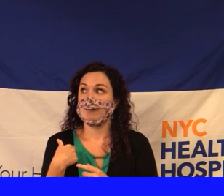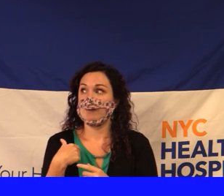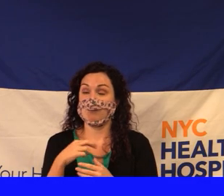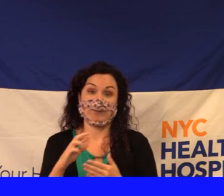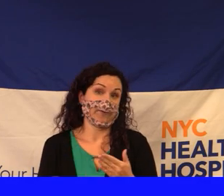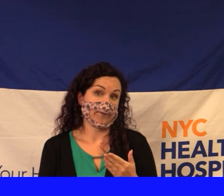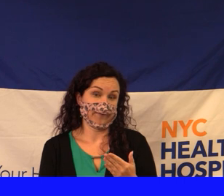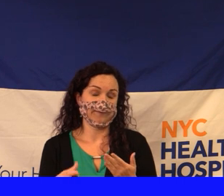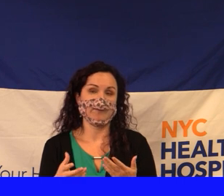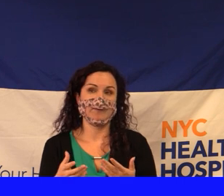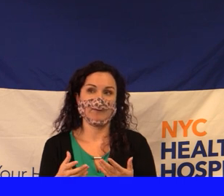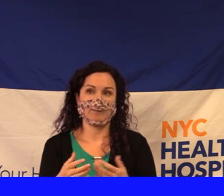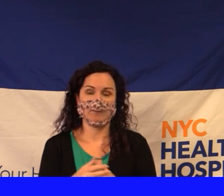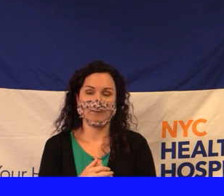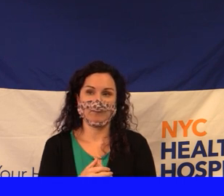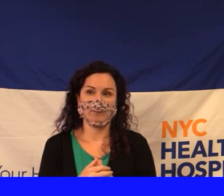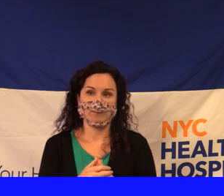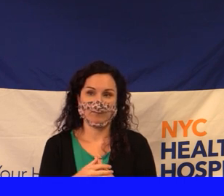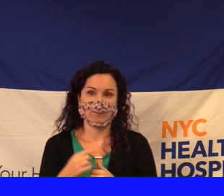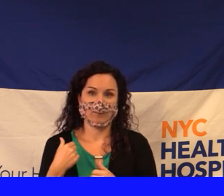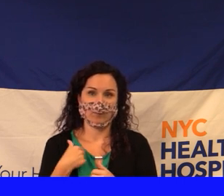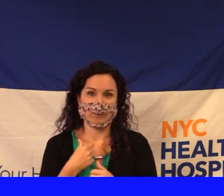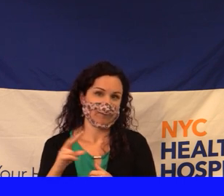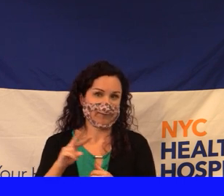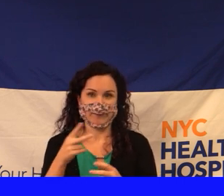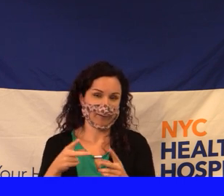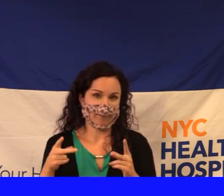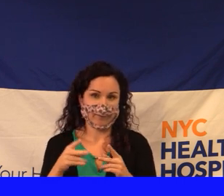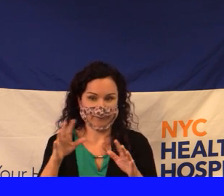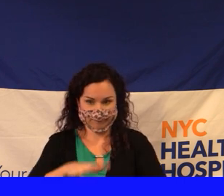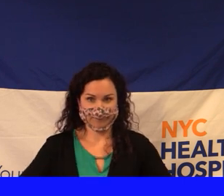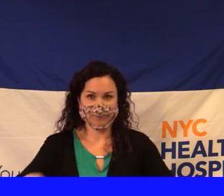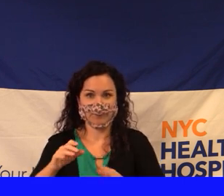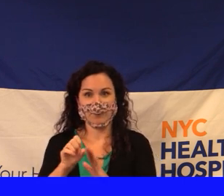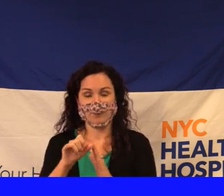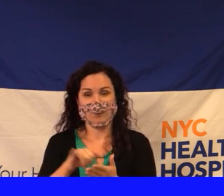results, we placed second in New York State.